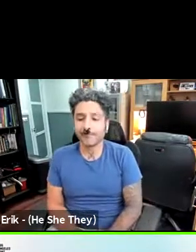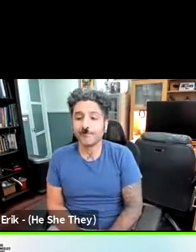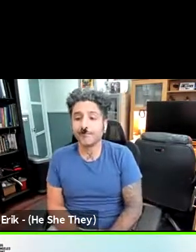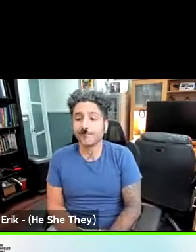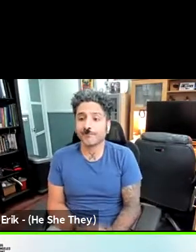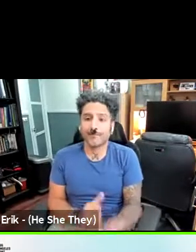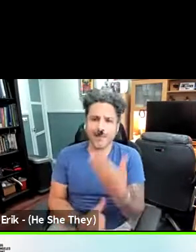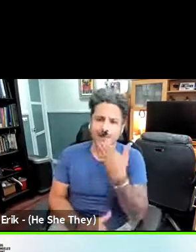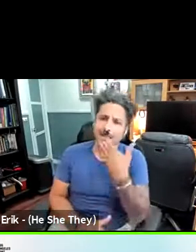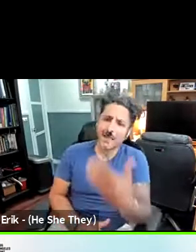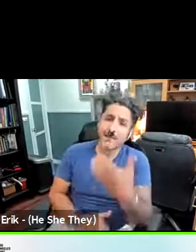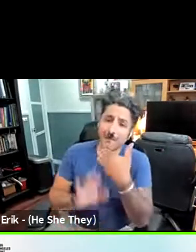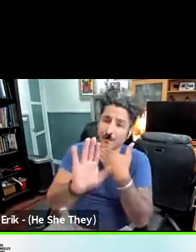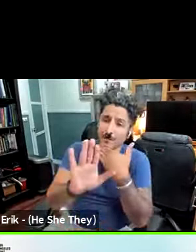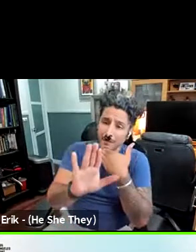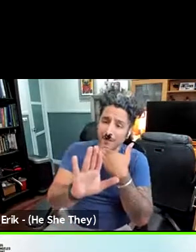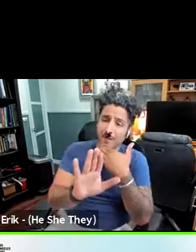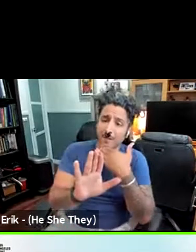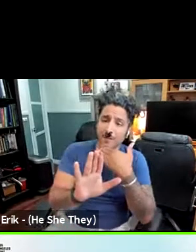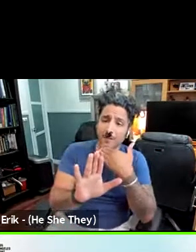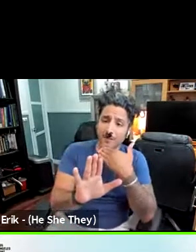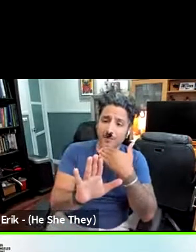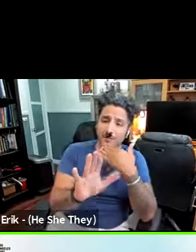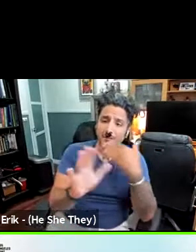Thank you for your yes.